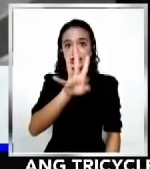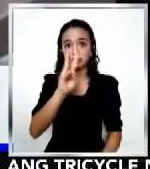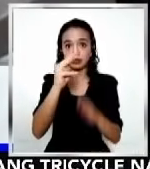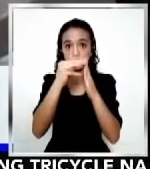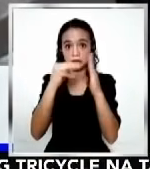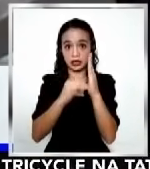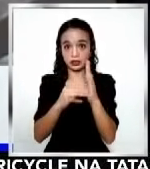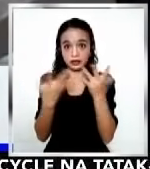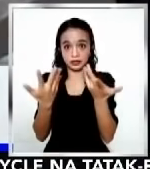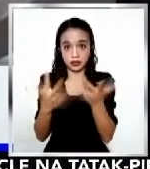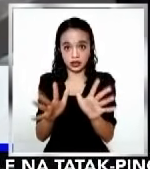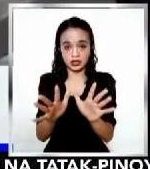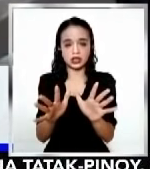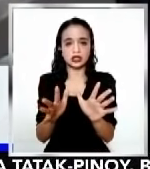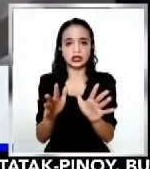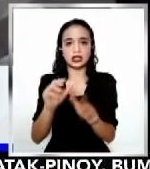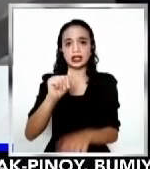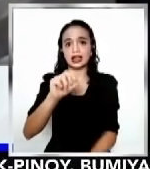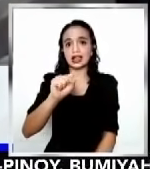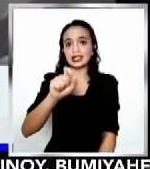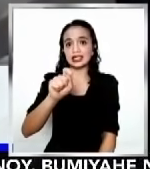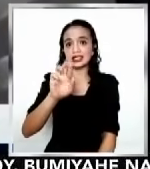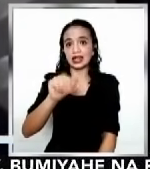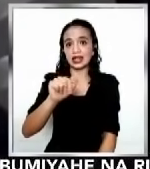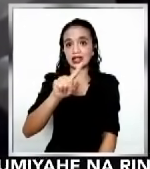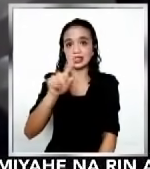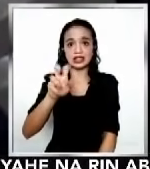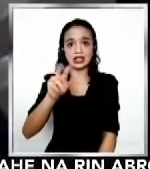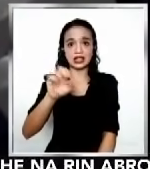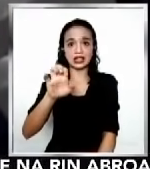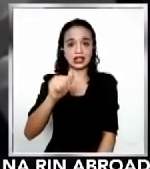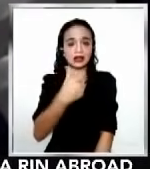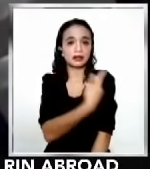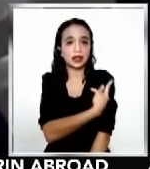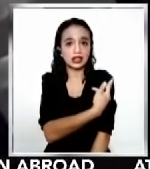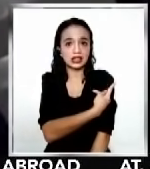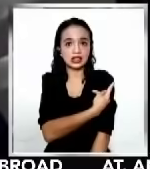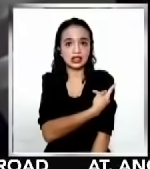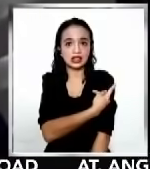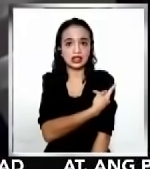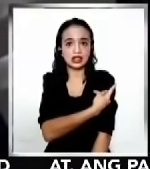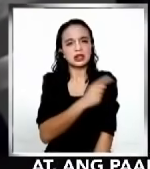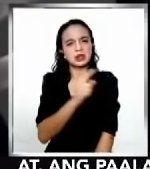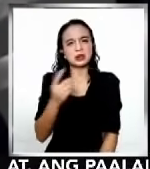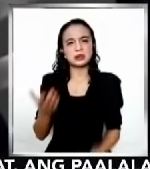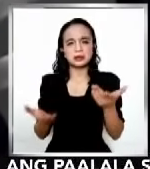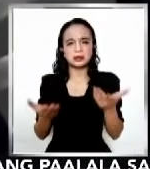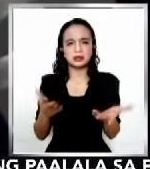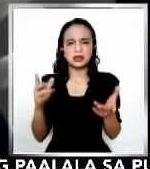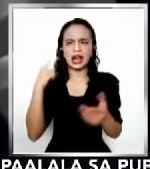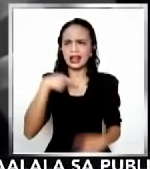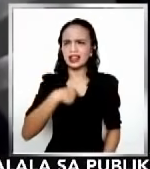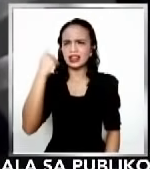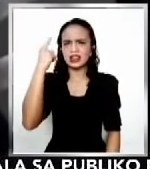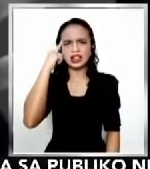the AstraZeneca vaccine, only a total of I think around